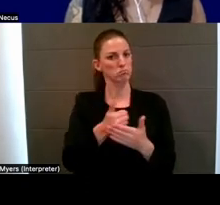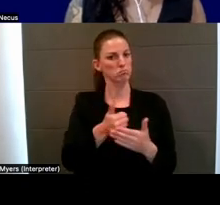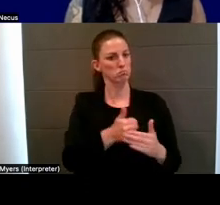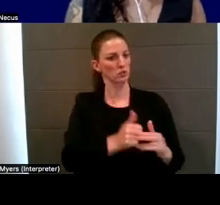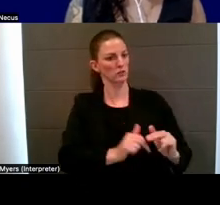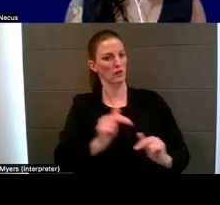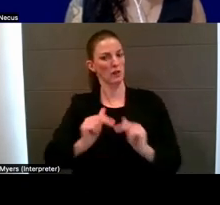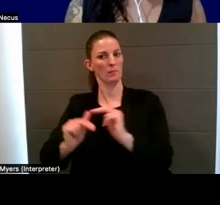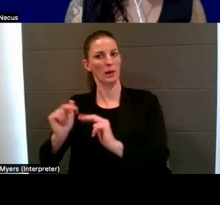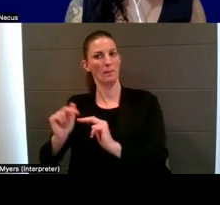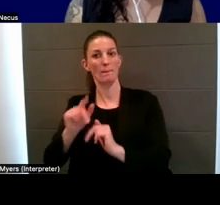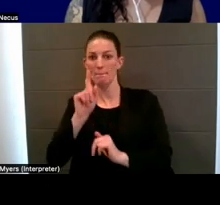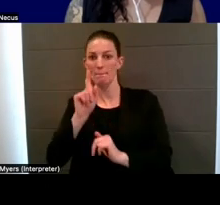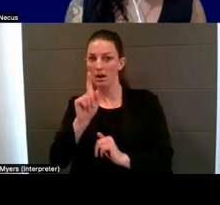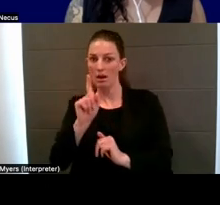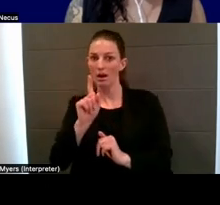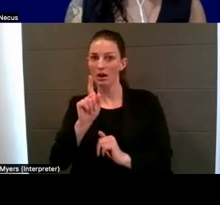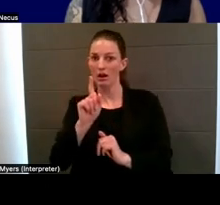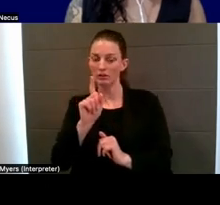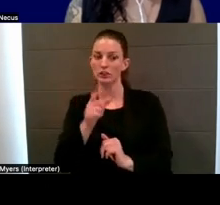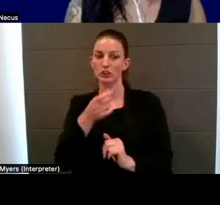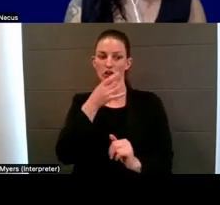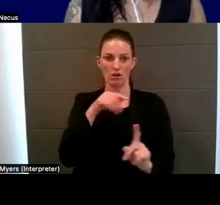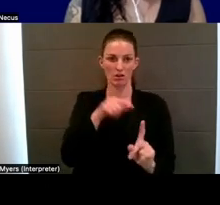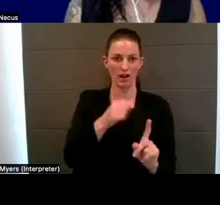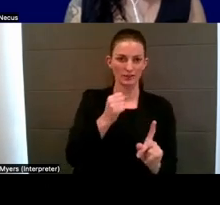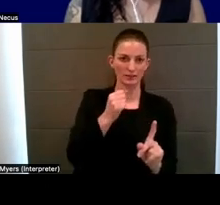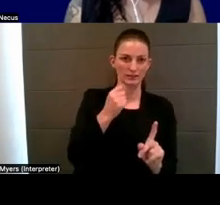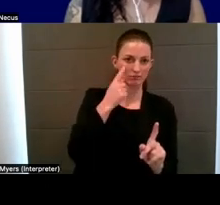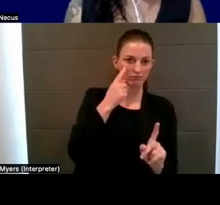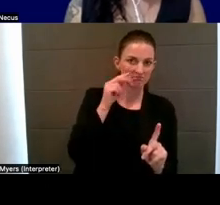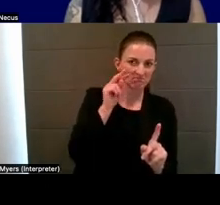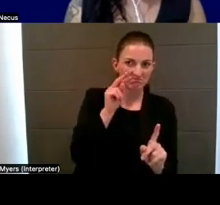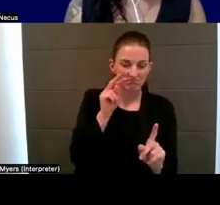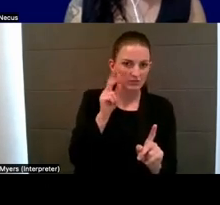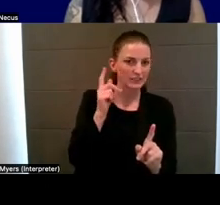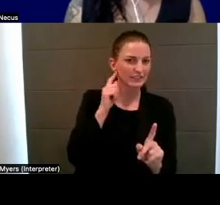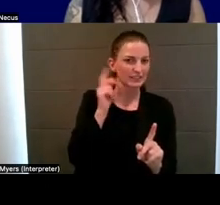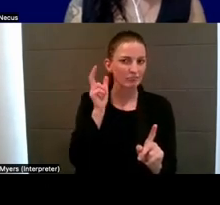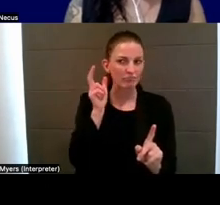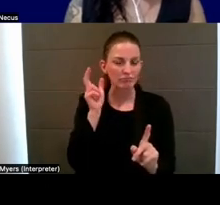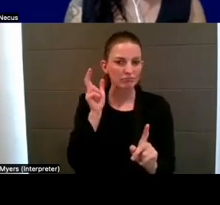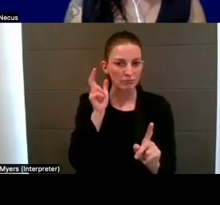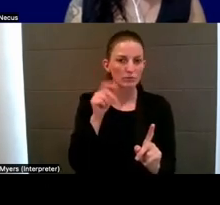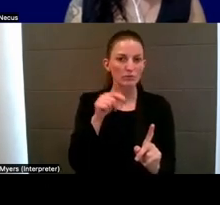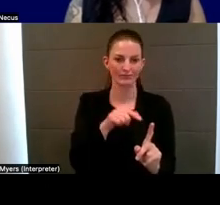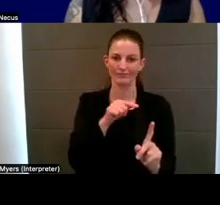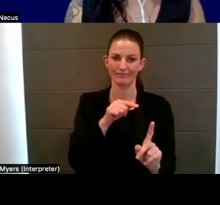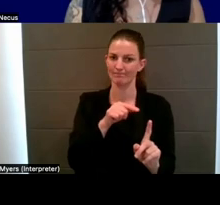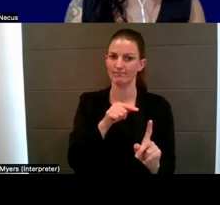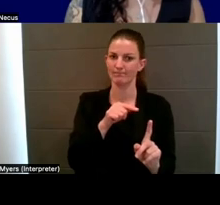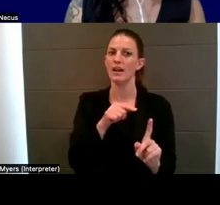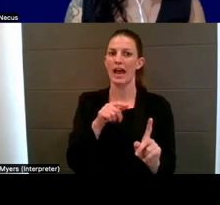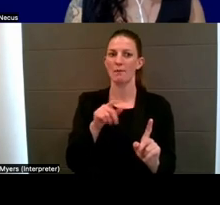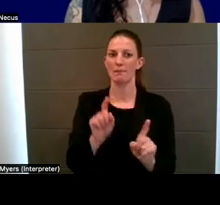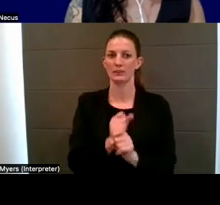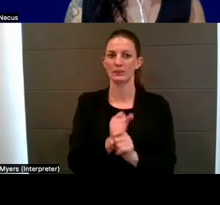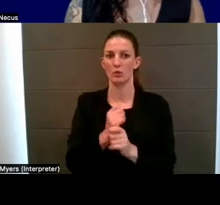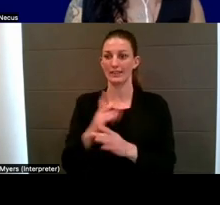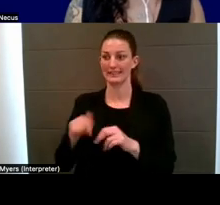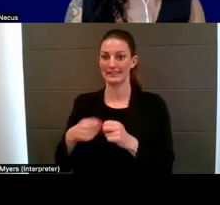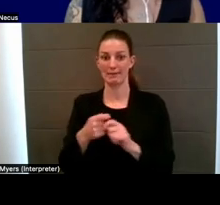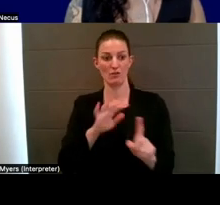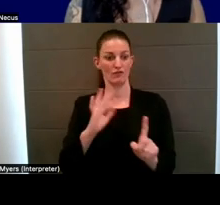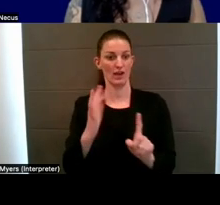child that has limited access to vision or hearing? And how do we understand the team around that child?